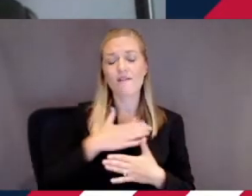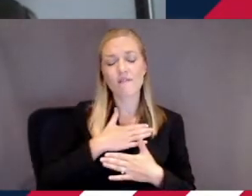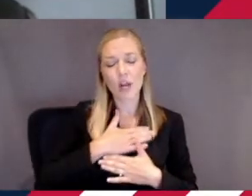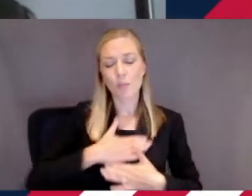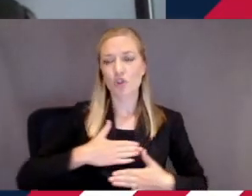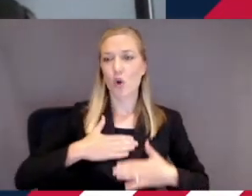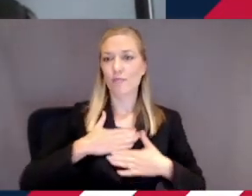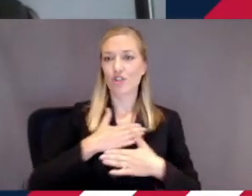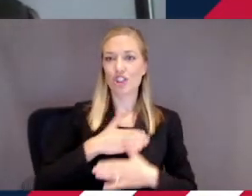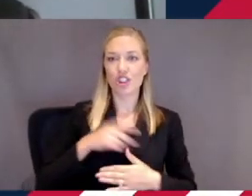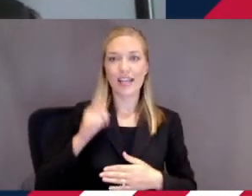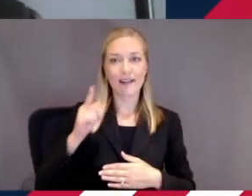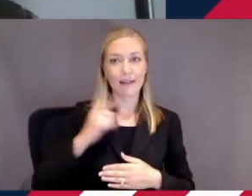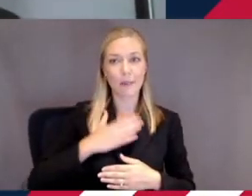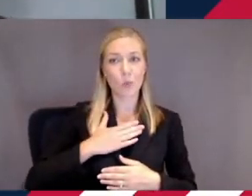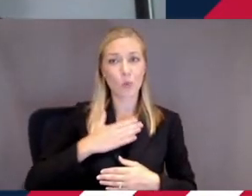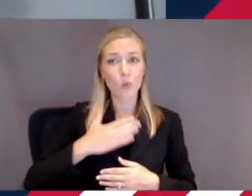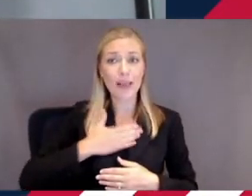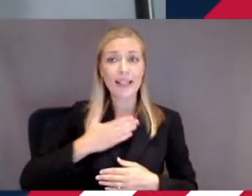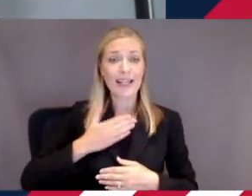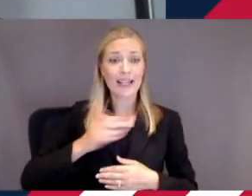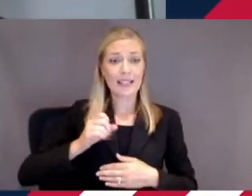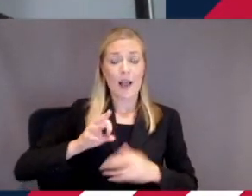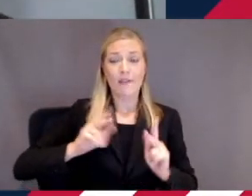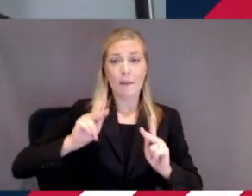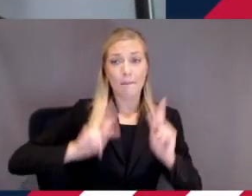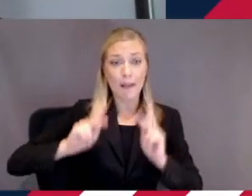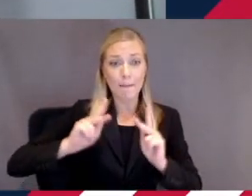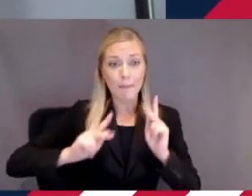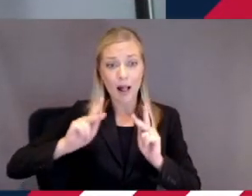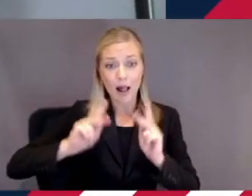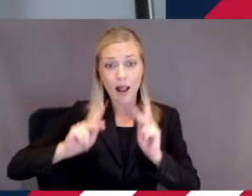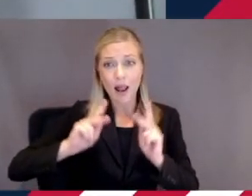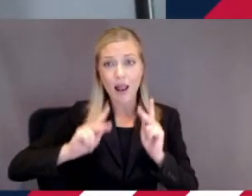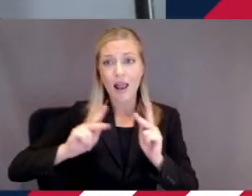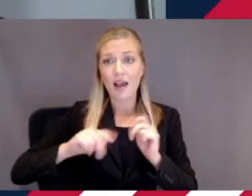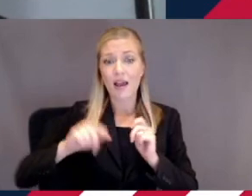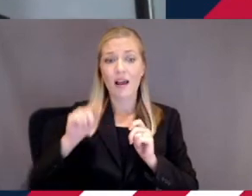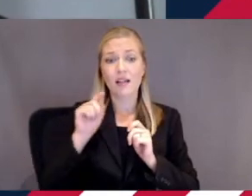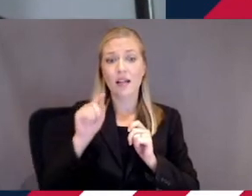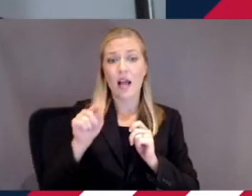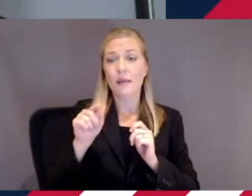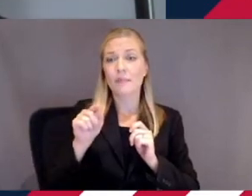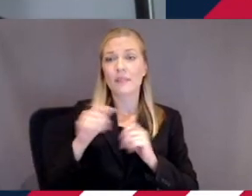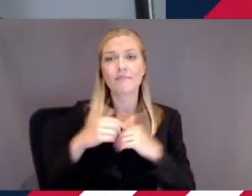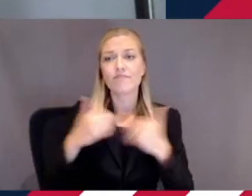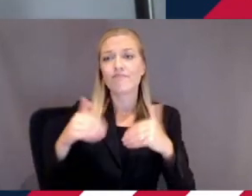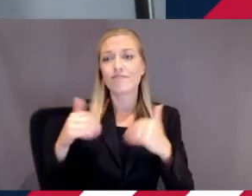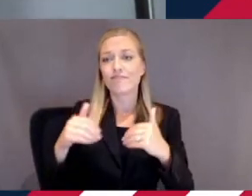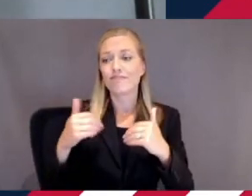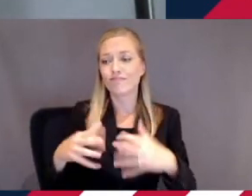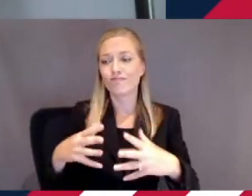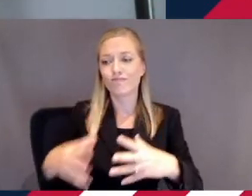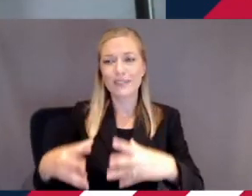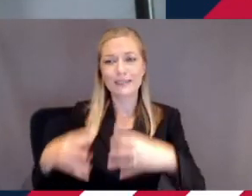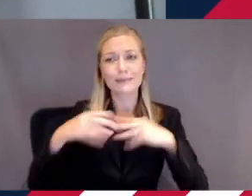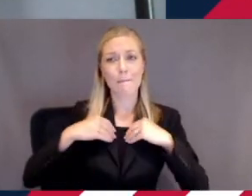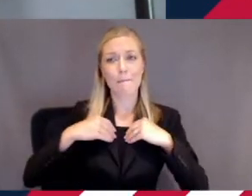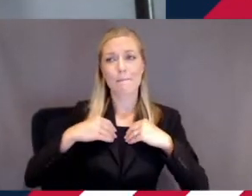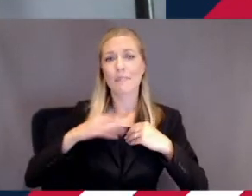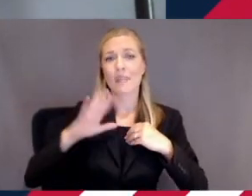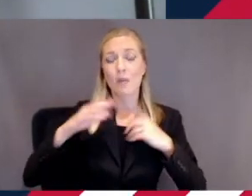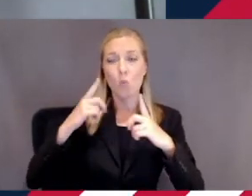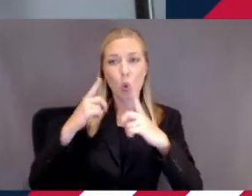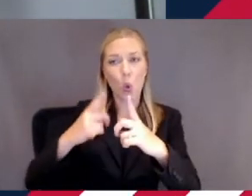do, to accept the greater good as the goal to which we will work, to fight hard